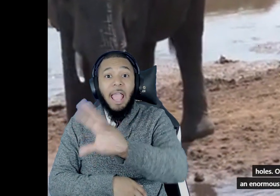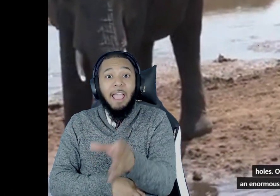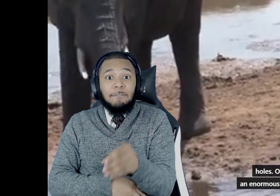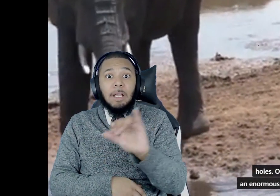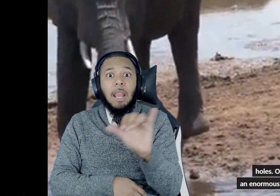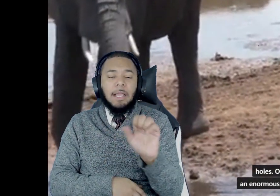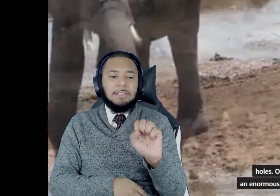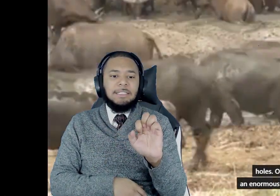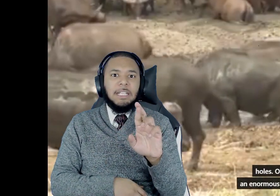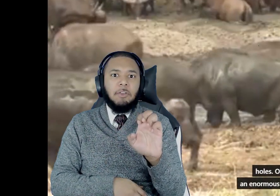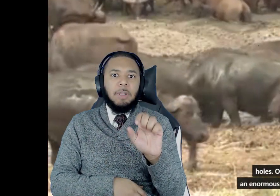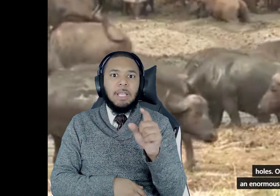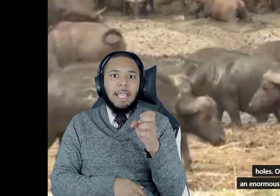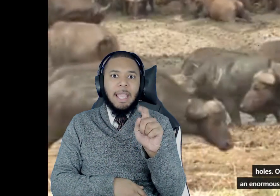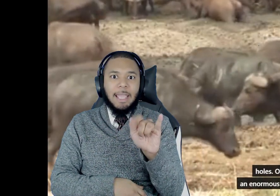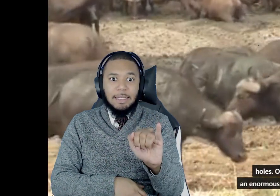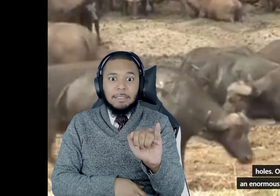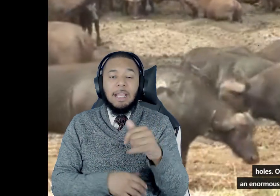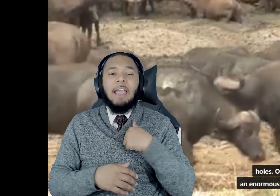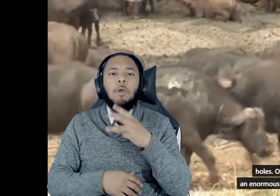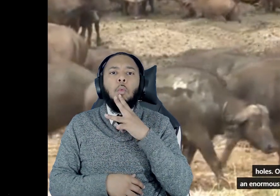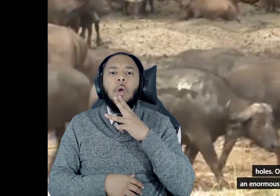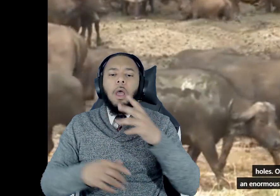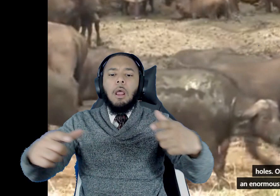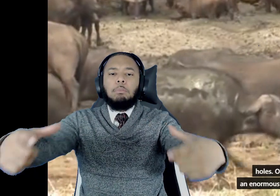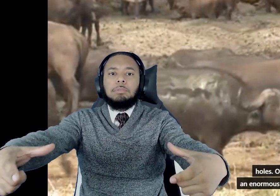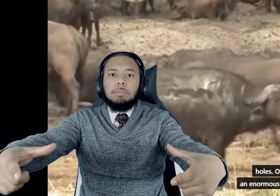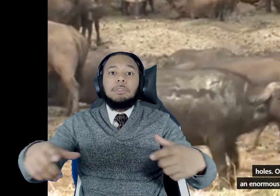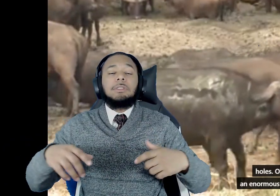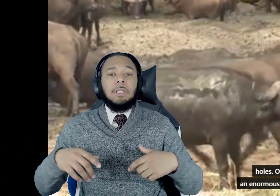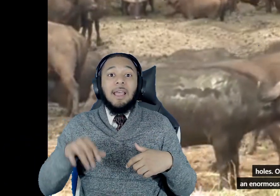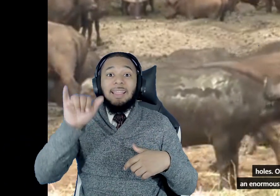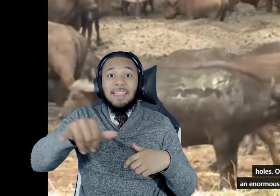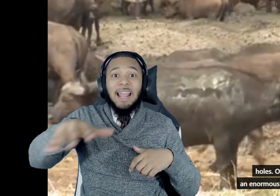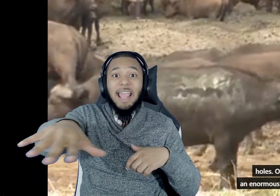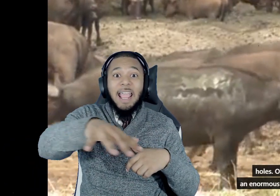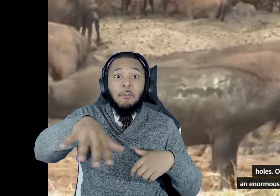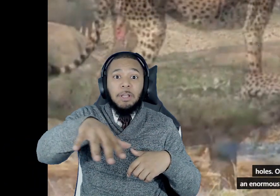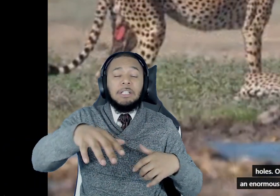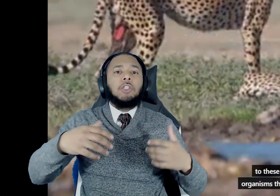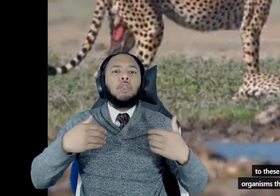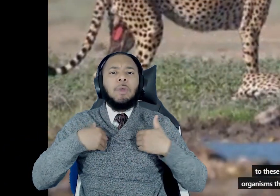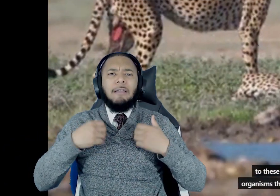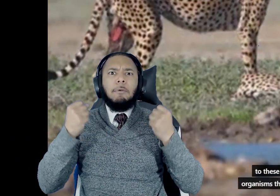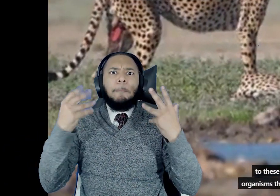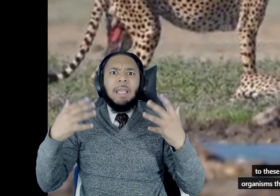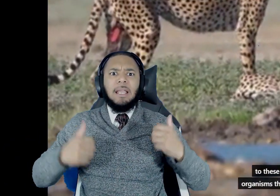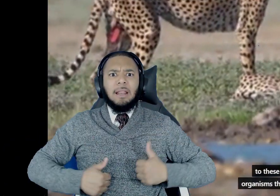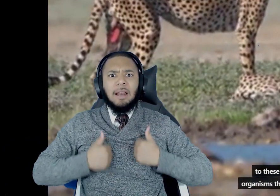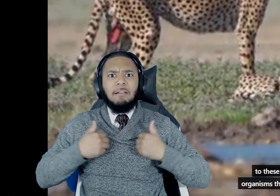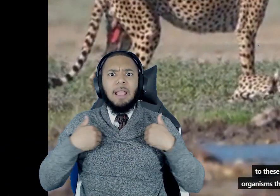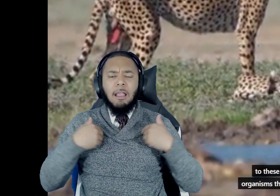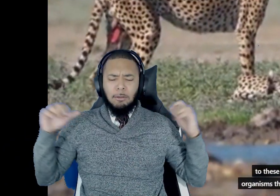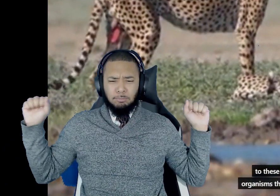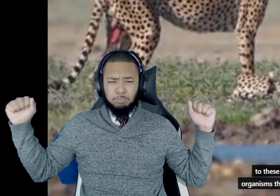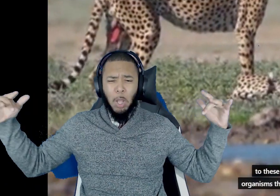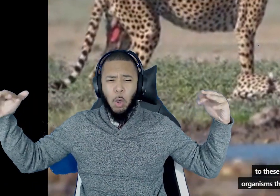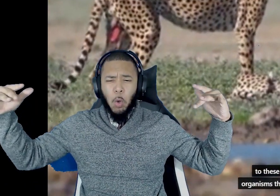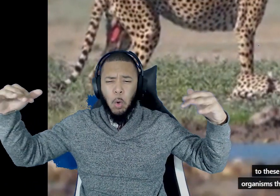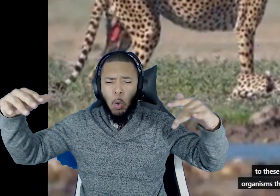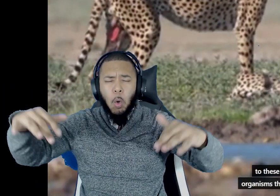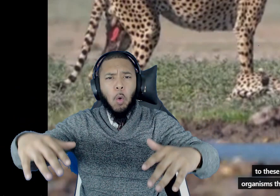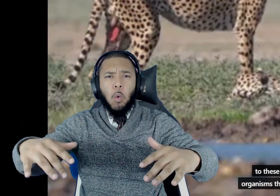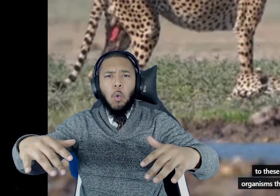watering holes, okay, that's why you see an enormous variety of organisms coming to these watering holes. You see